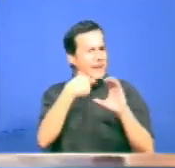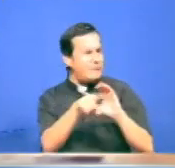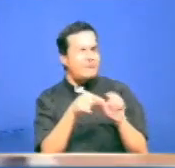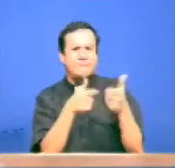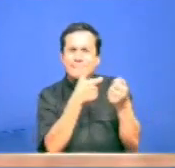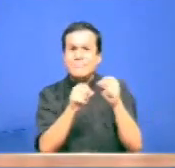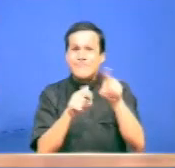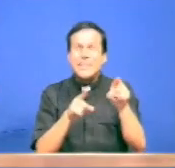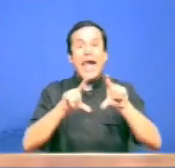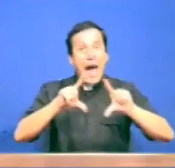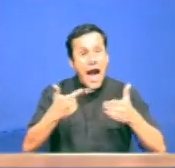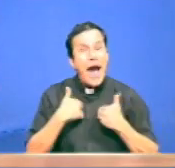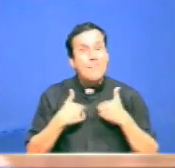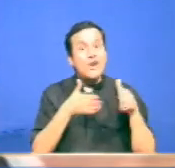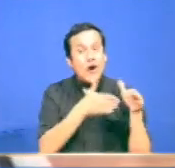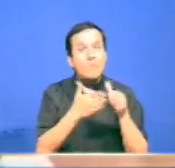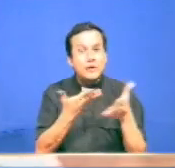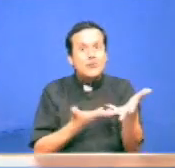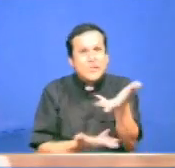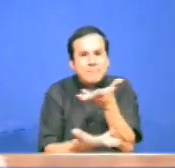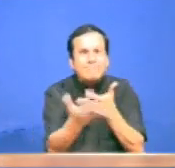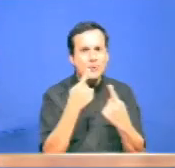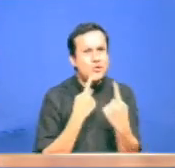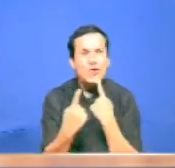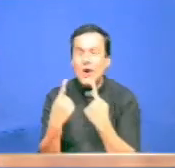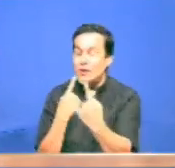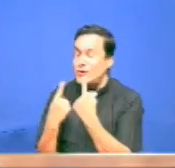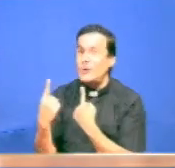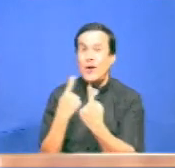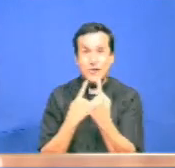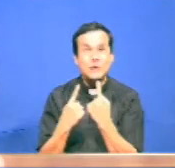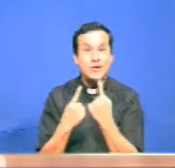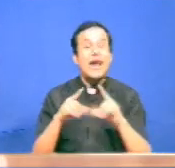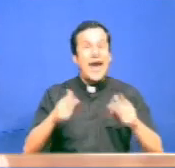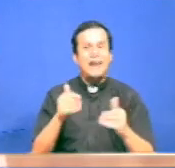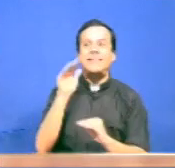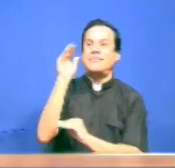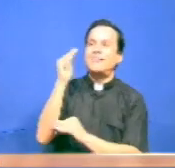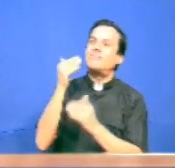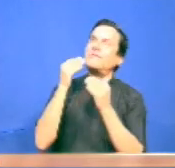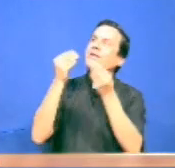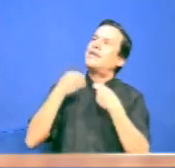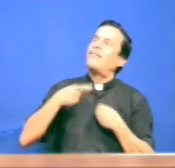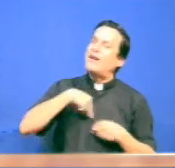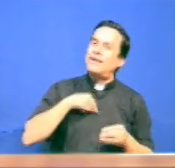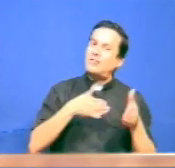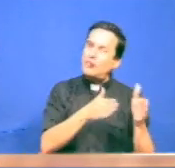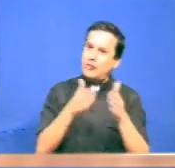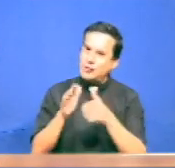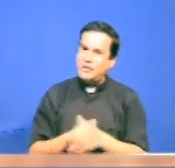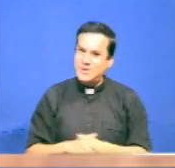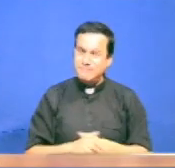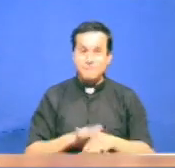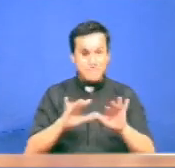let's have a chance. And more so, thank you, Lord, for giving us this opportunity. Last but not least,